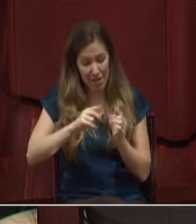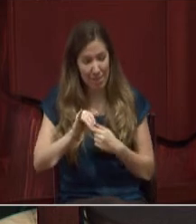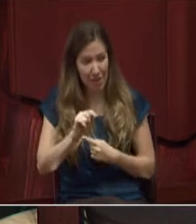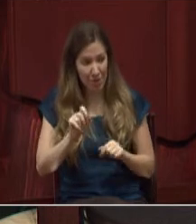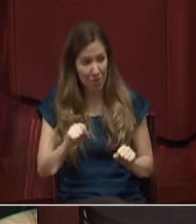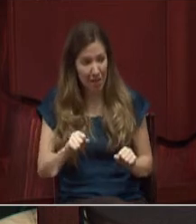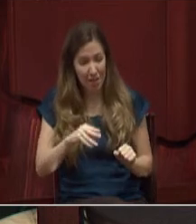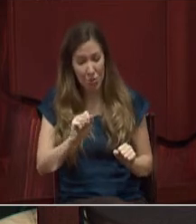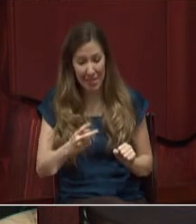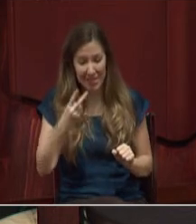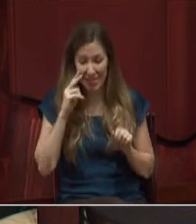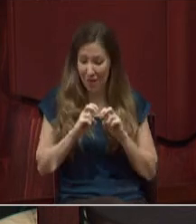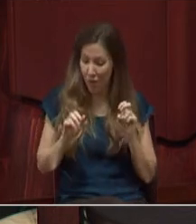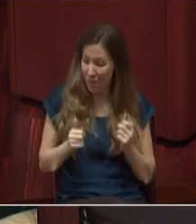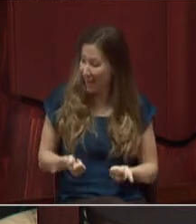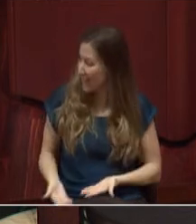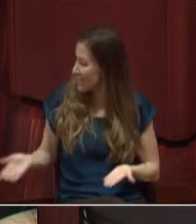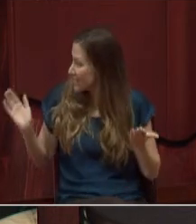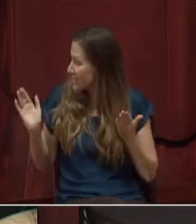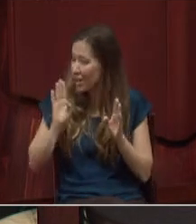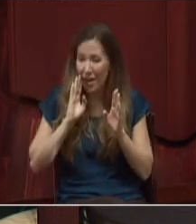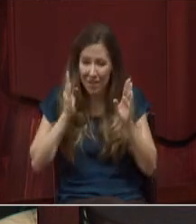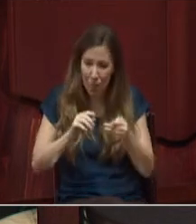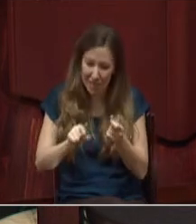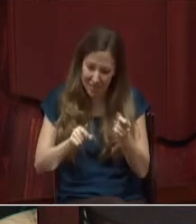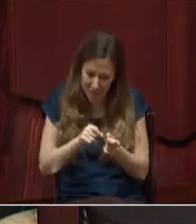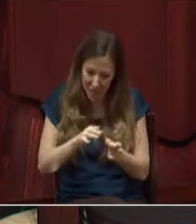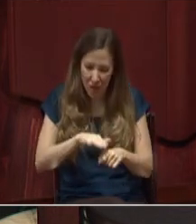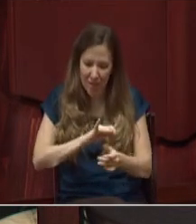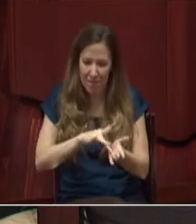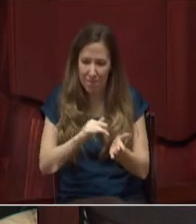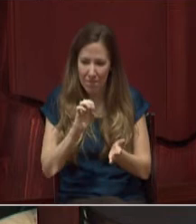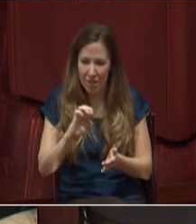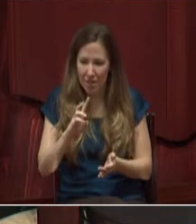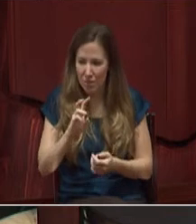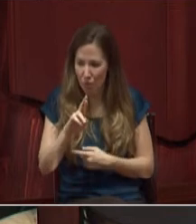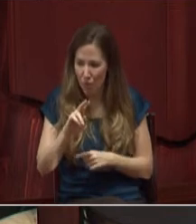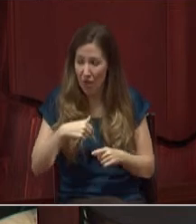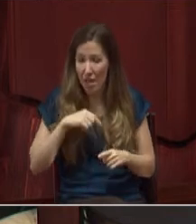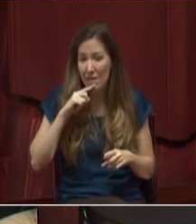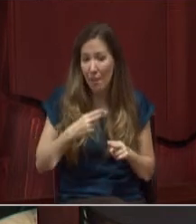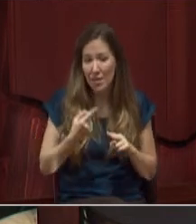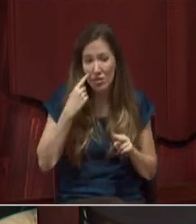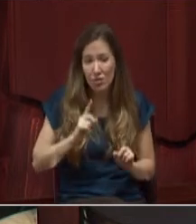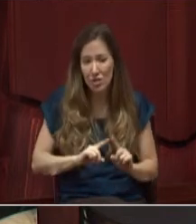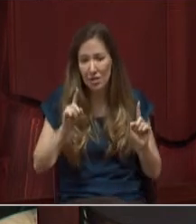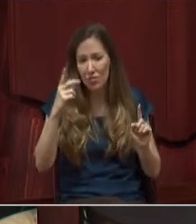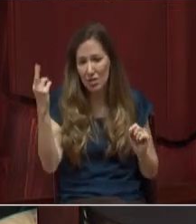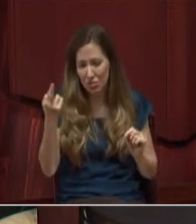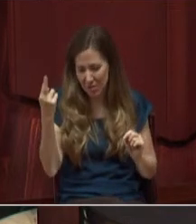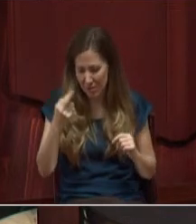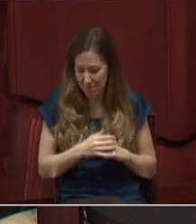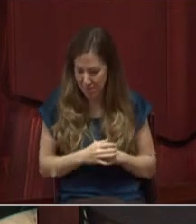these forums like this one focused entirely on that Middle East war. I mention it for a different